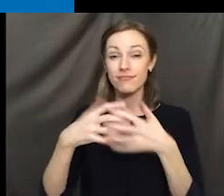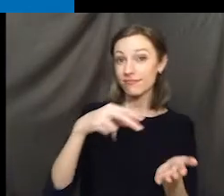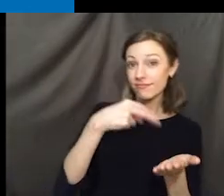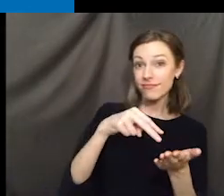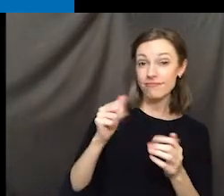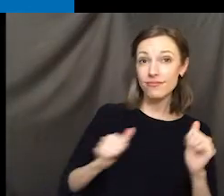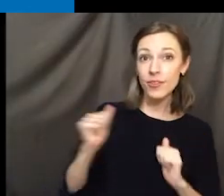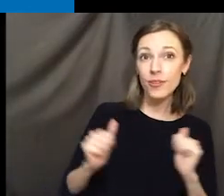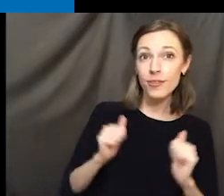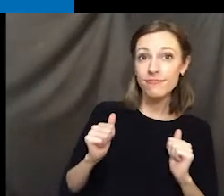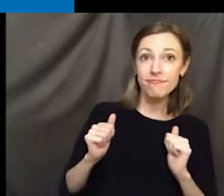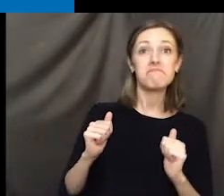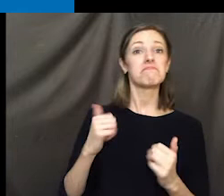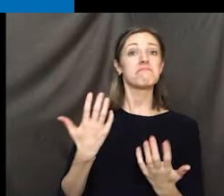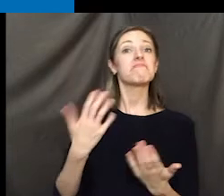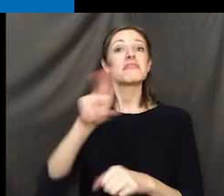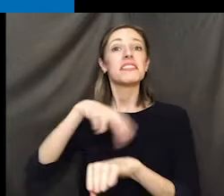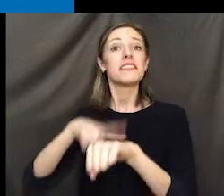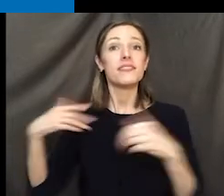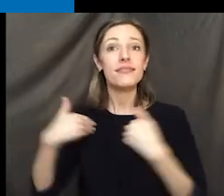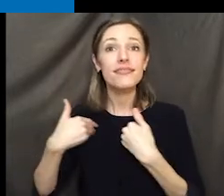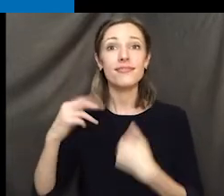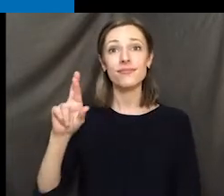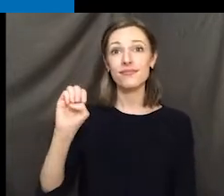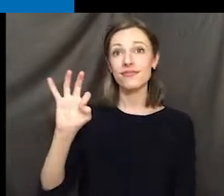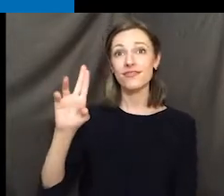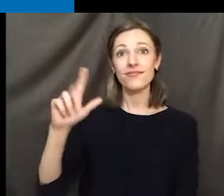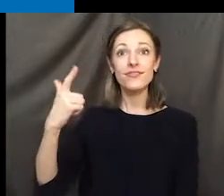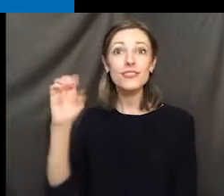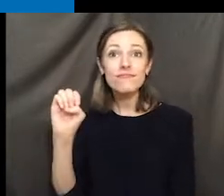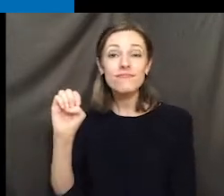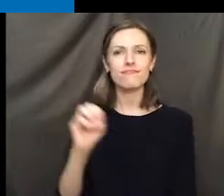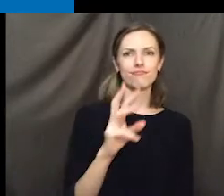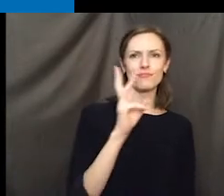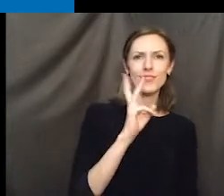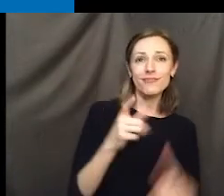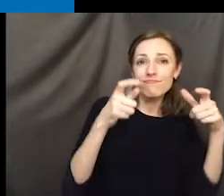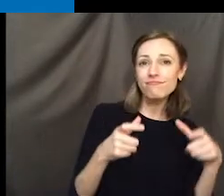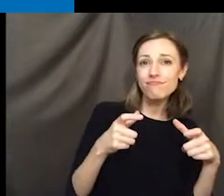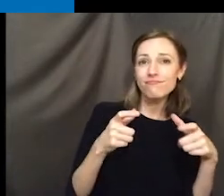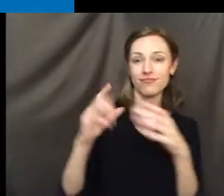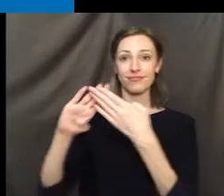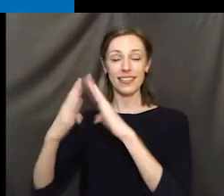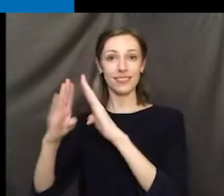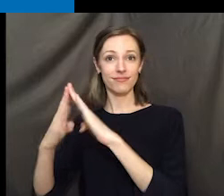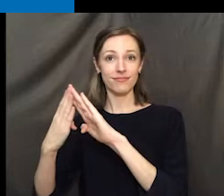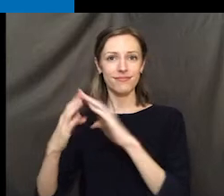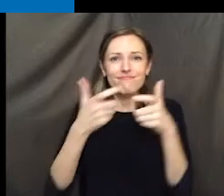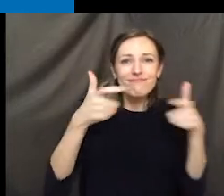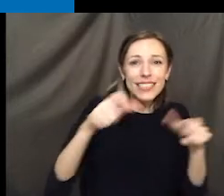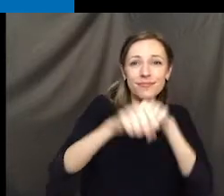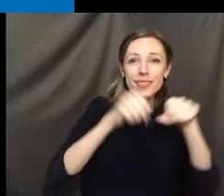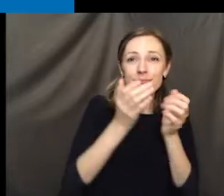the town, the giant paddle boat, the graceful swan, or the Lego minifigure? Like most questions in life, there's more than one way